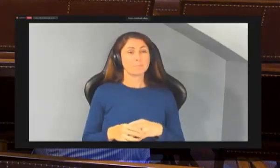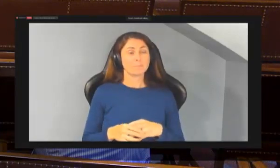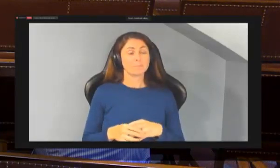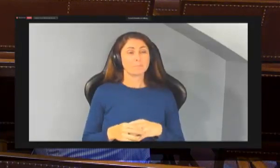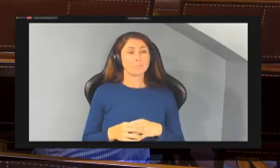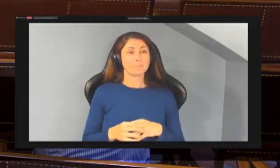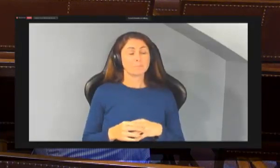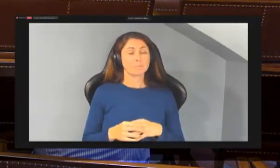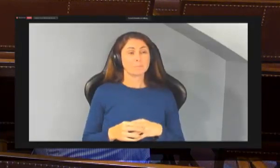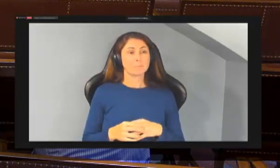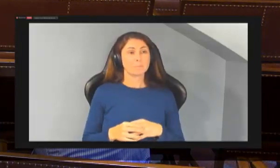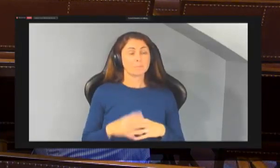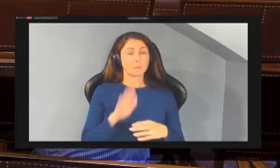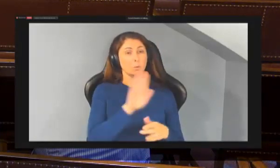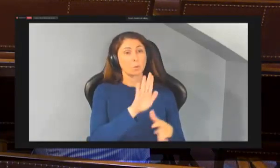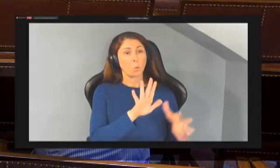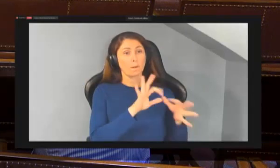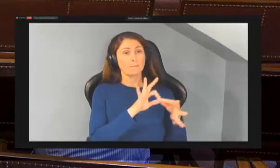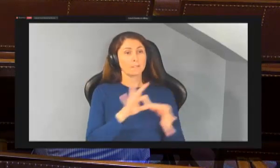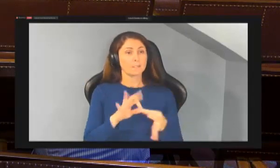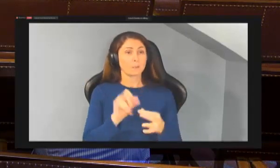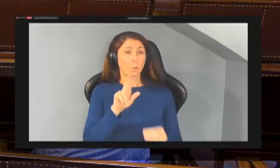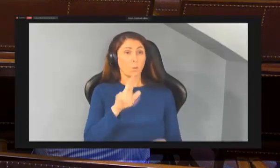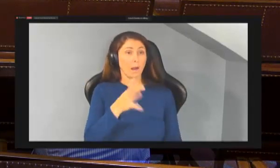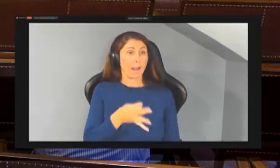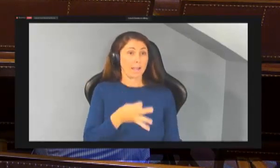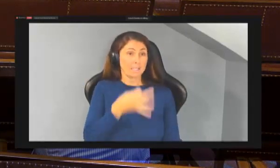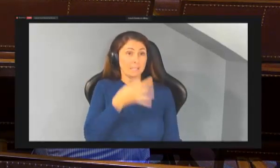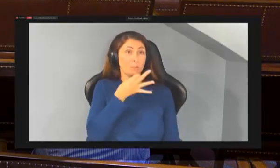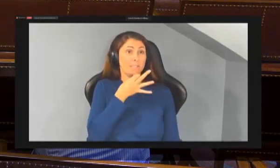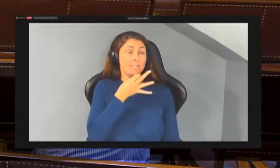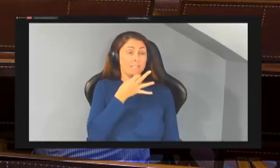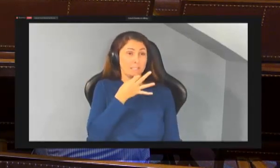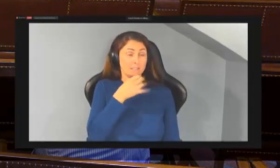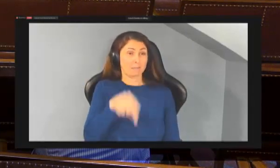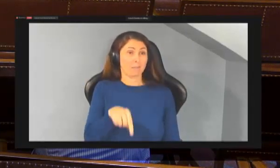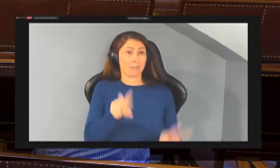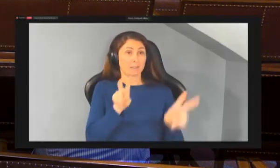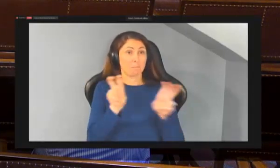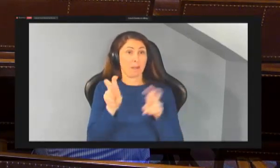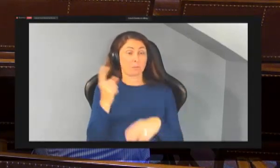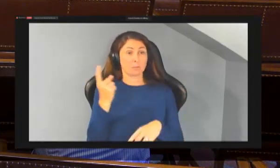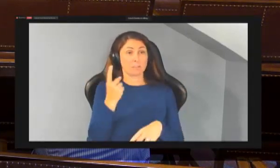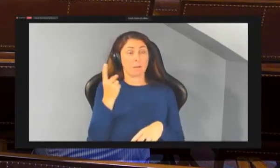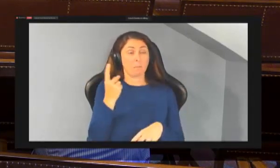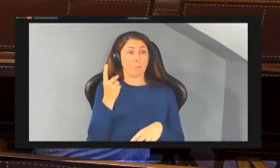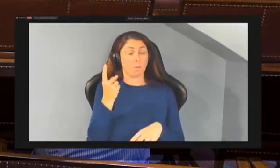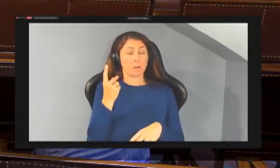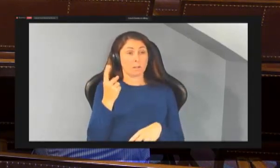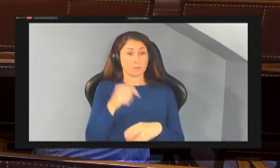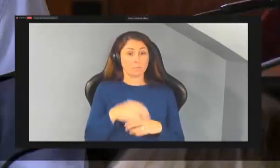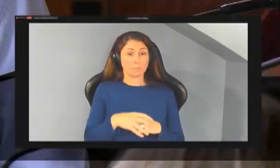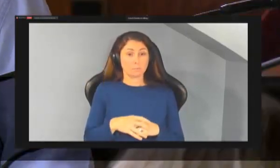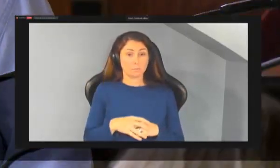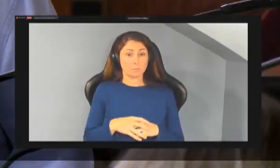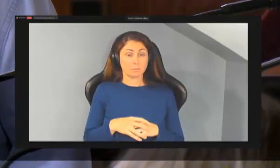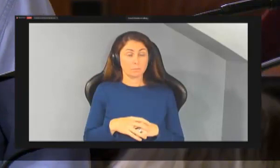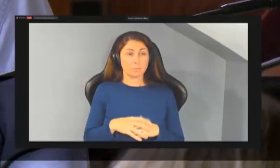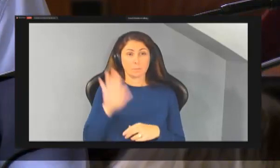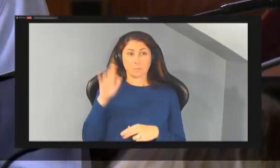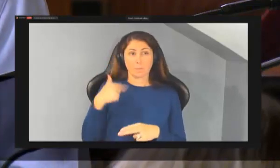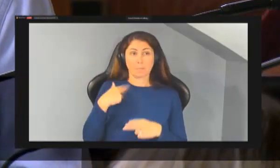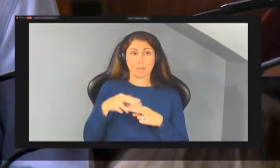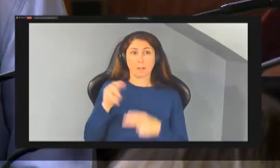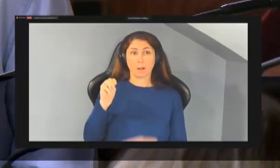and affiliation or expertise to this matter, like some of those credentials would be good. My name is Martha